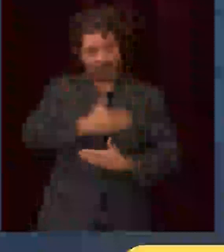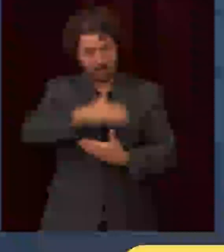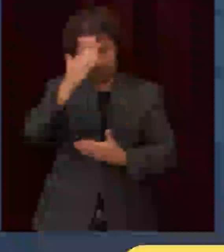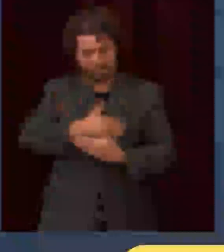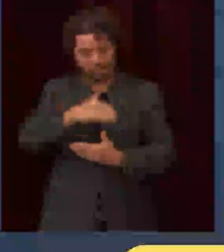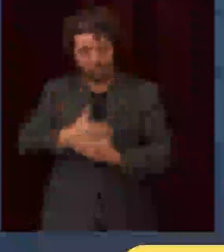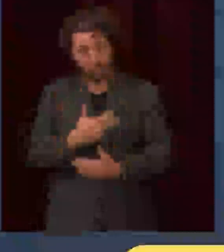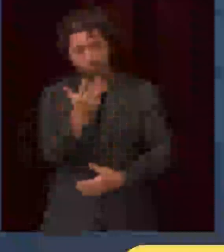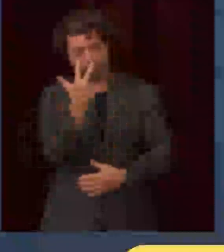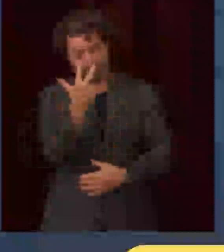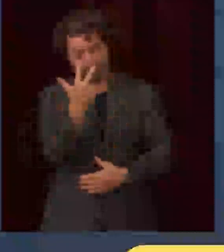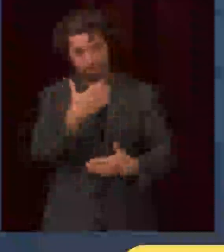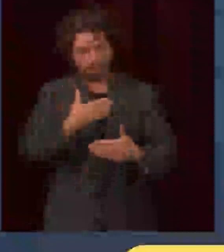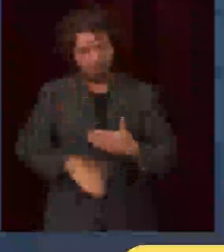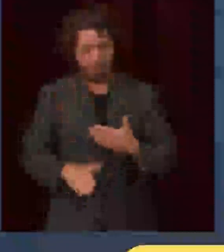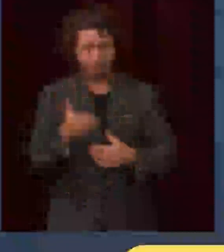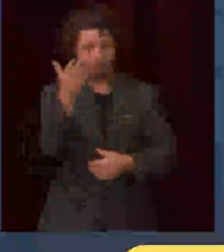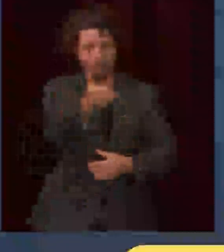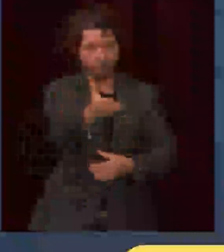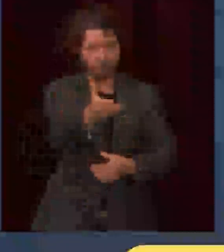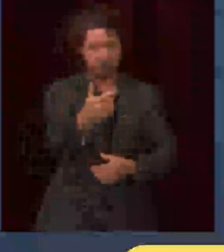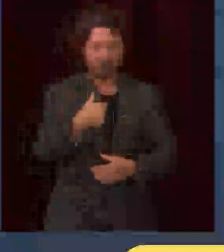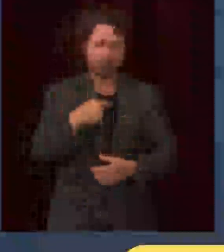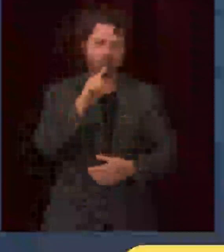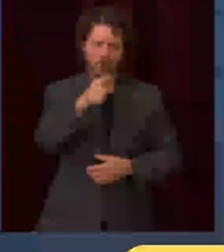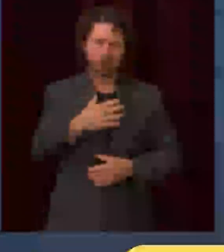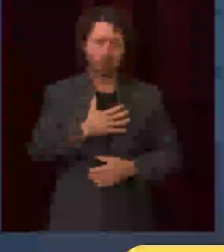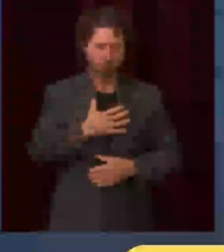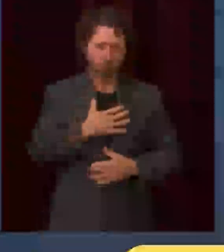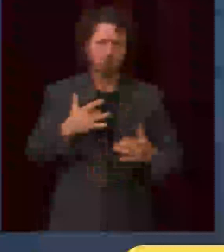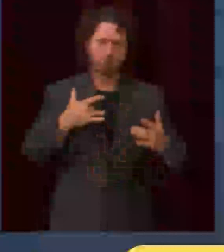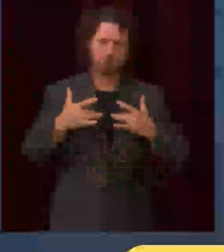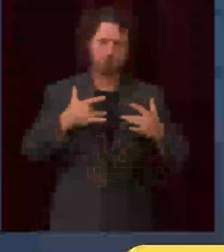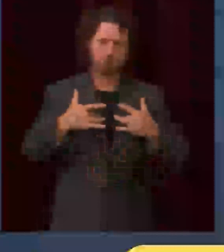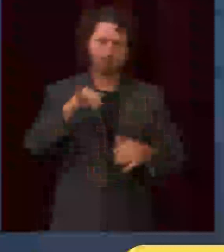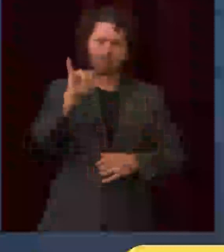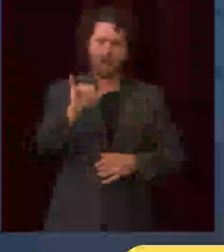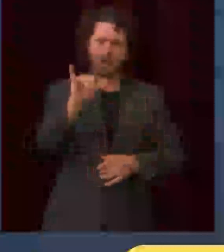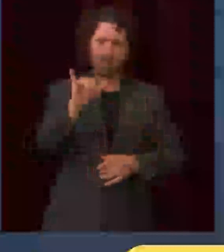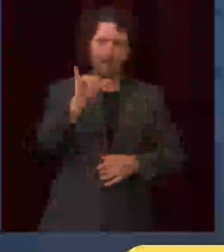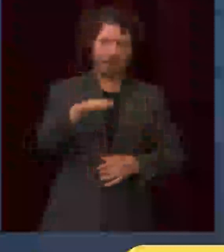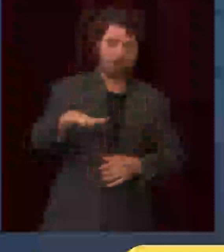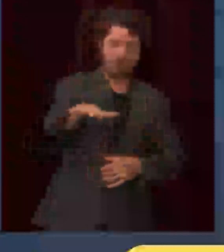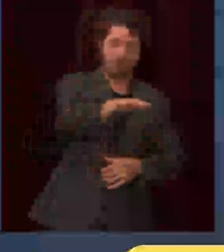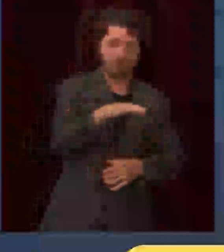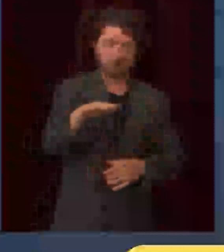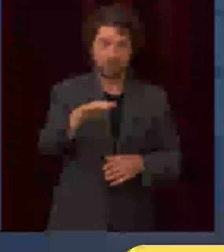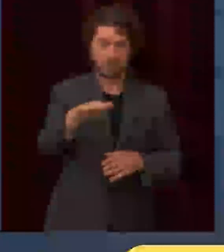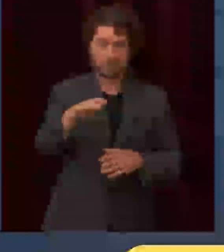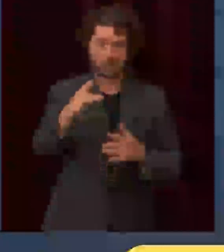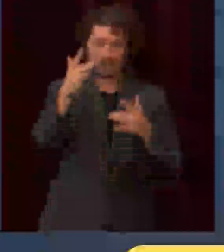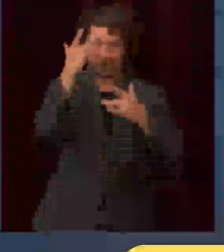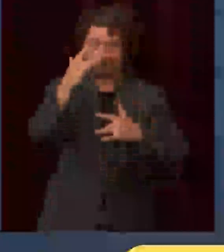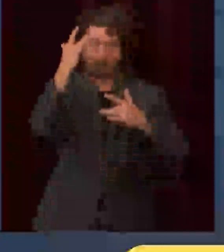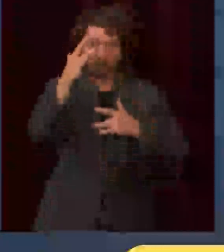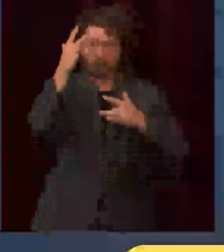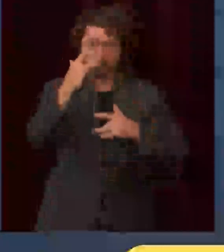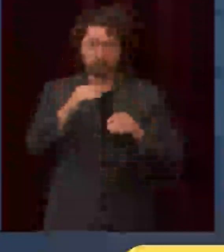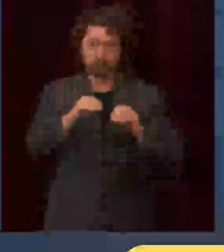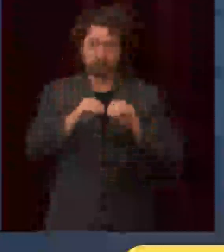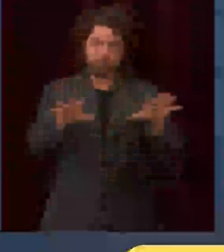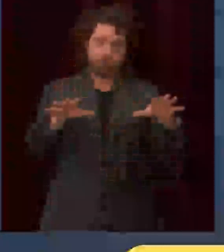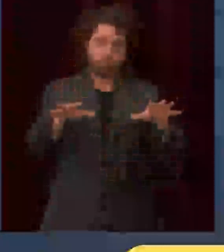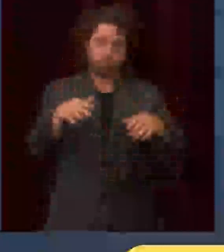now. The infection rate is about 481, I think, per 100,000.